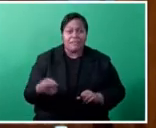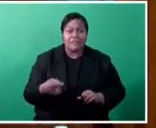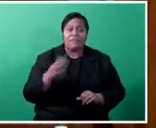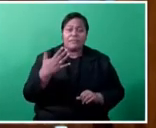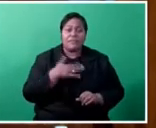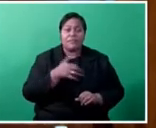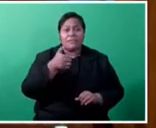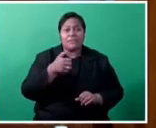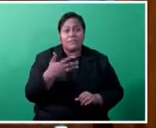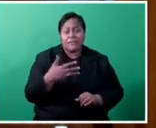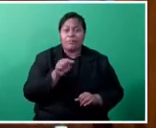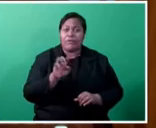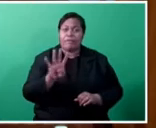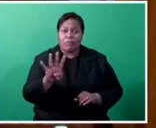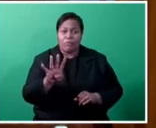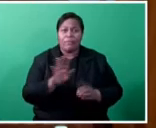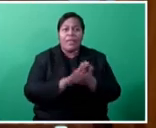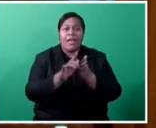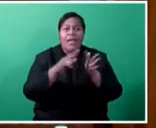10,569.43 hectares, that is